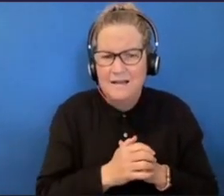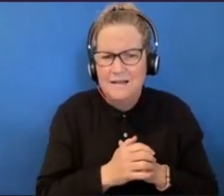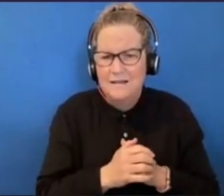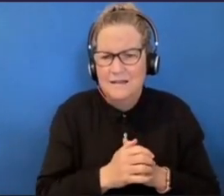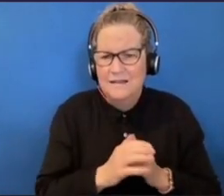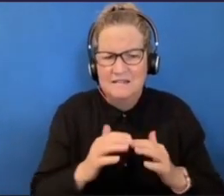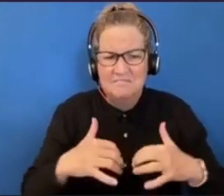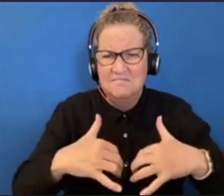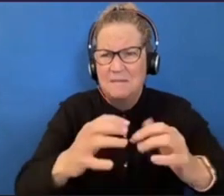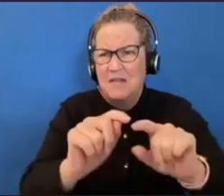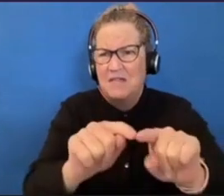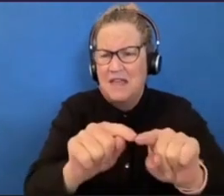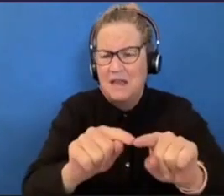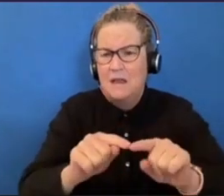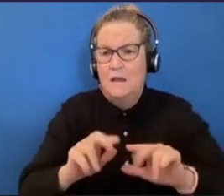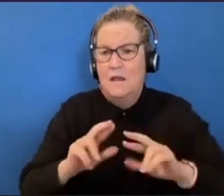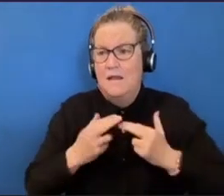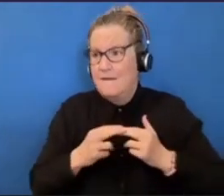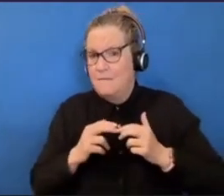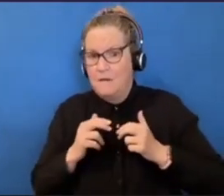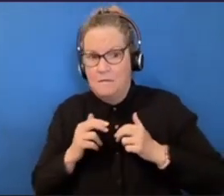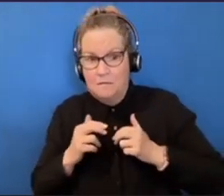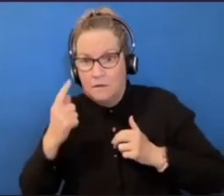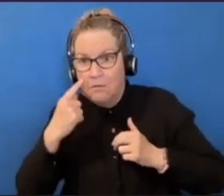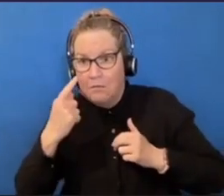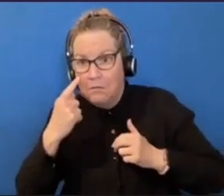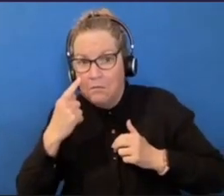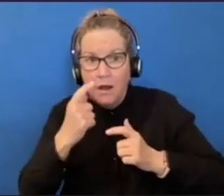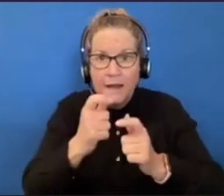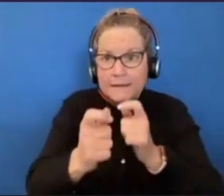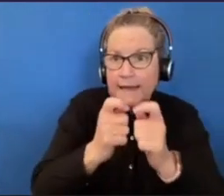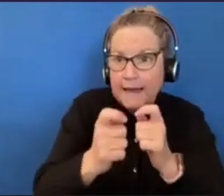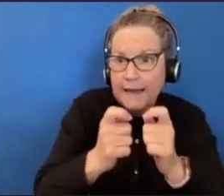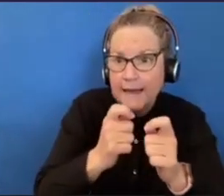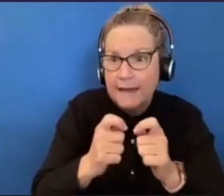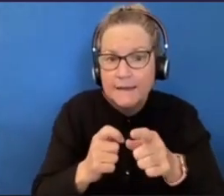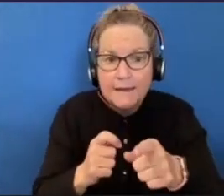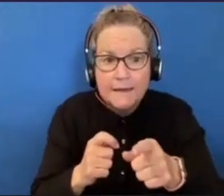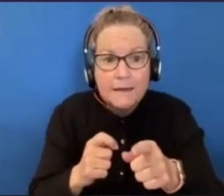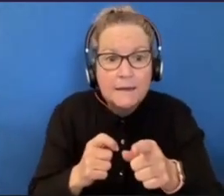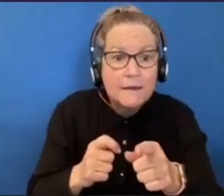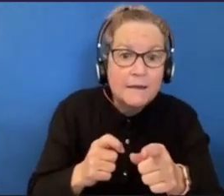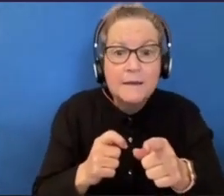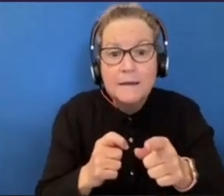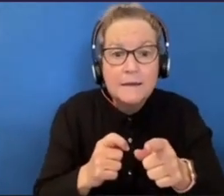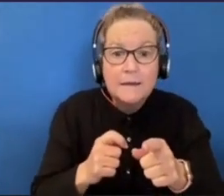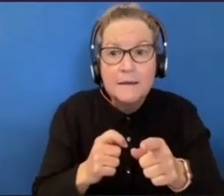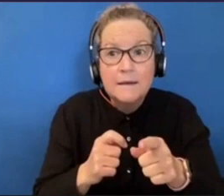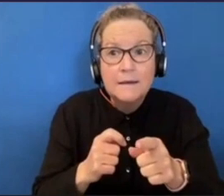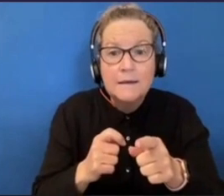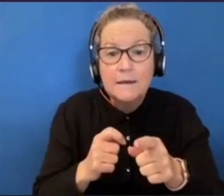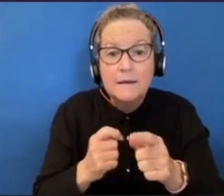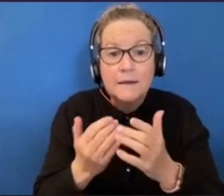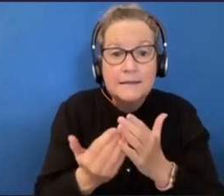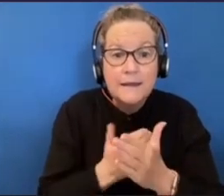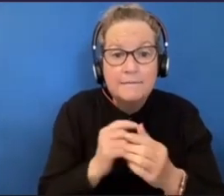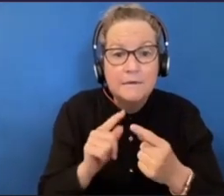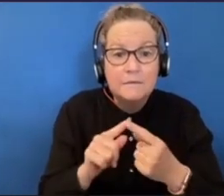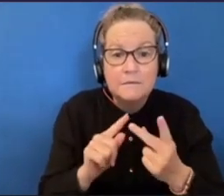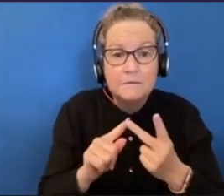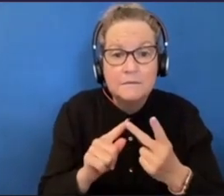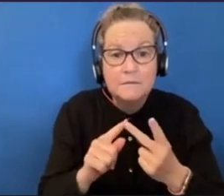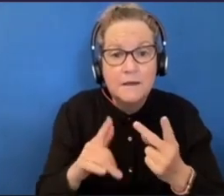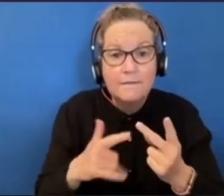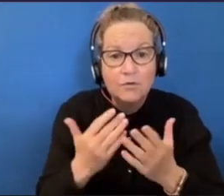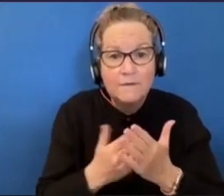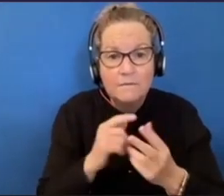with had a good look at it and tested that one out, they said it had none of the aspects of safety and refuge